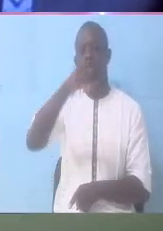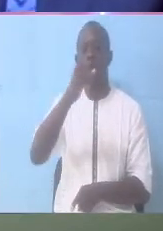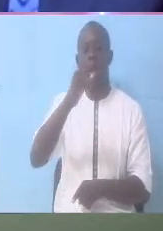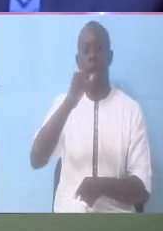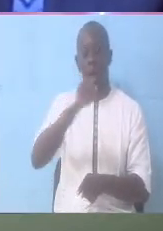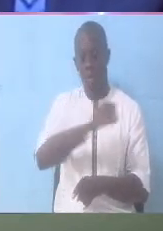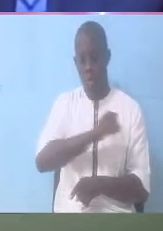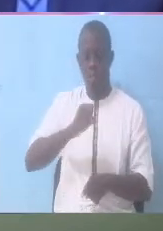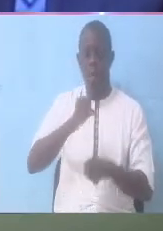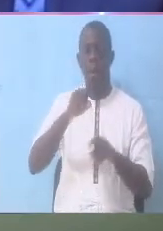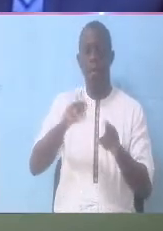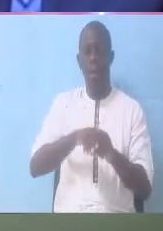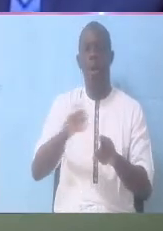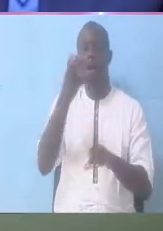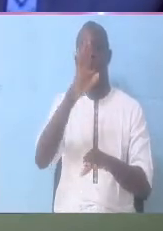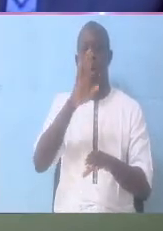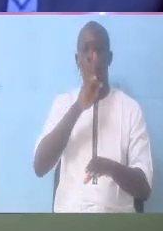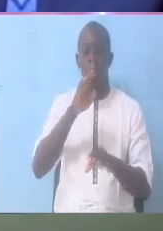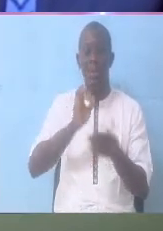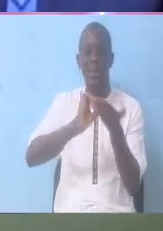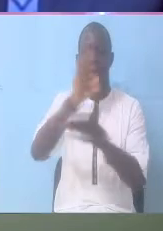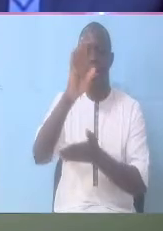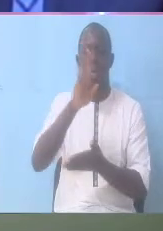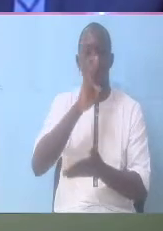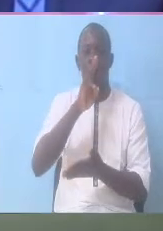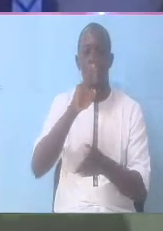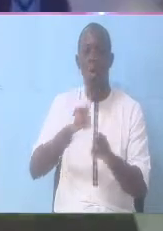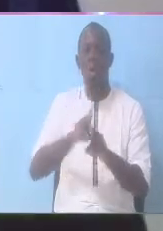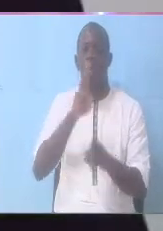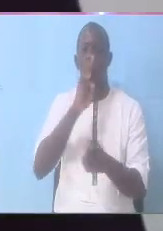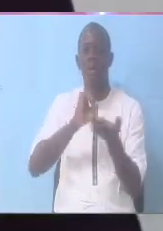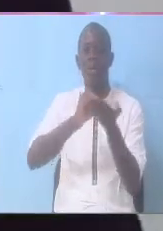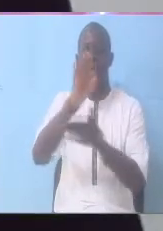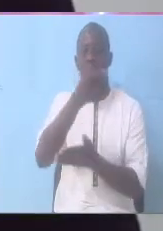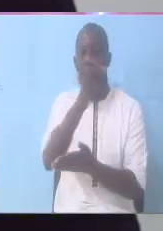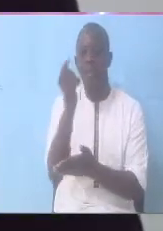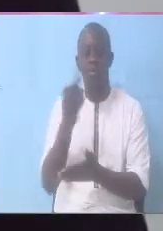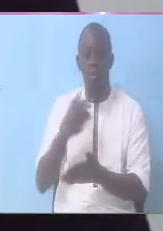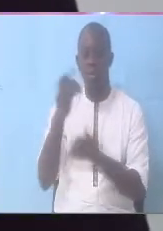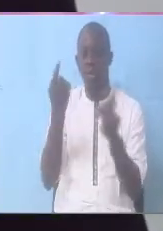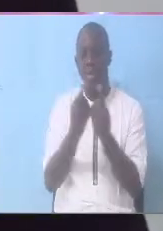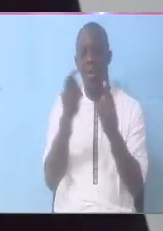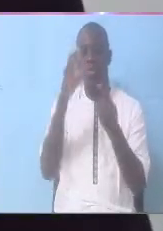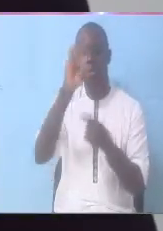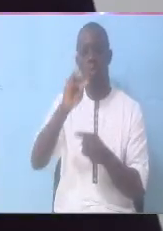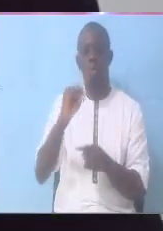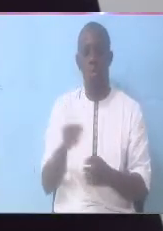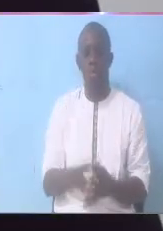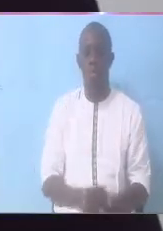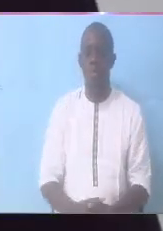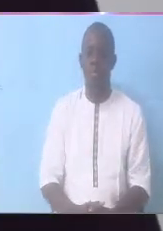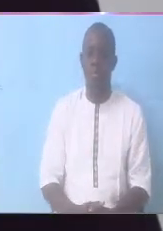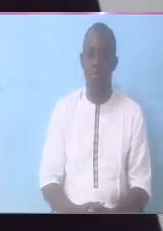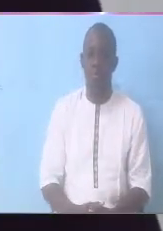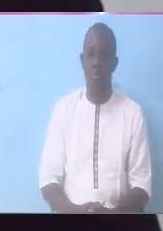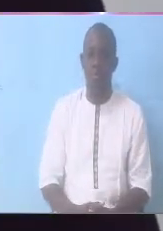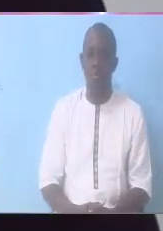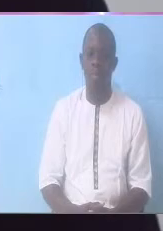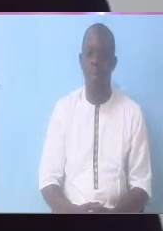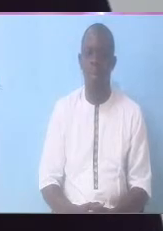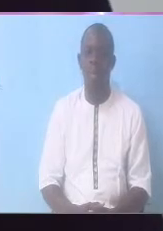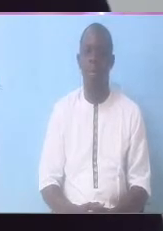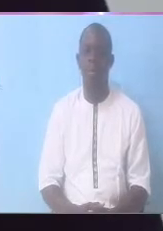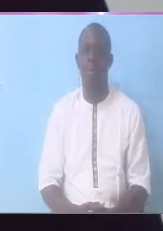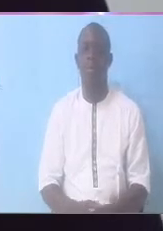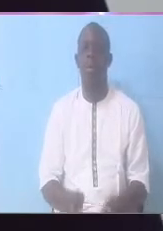whose instructions? Who directed that? Sir, if Tumbul have the if Tumbul have the gut to come and